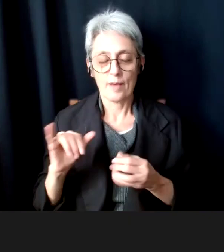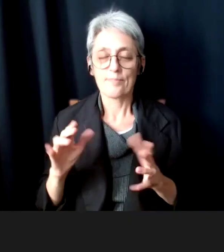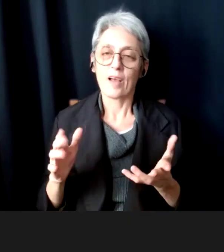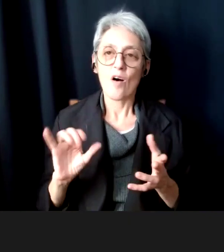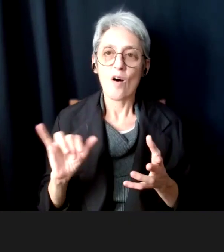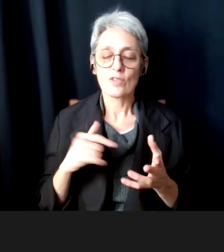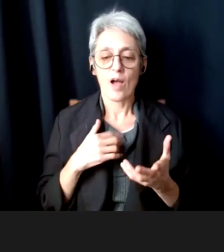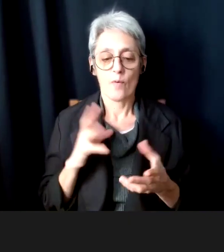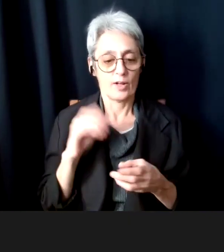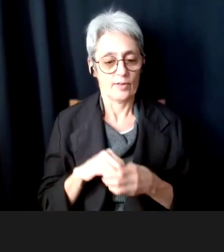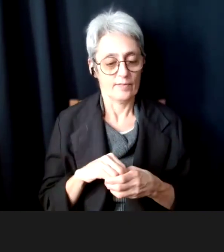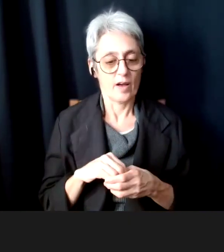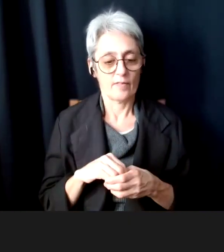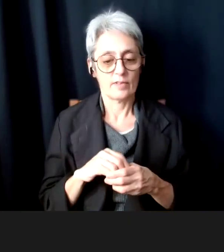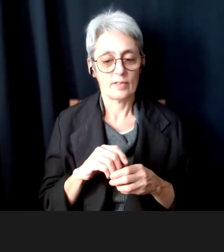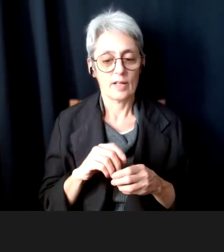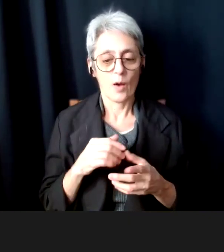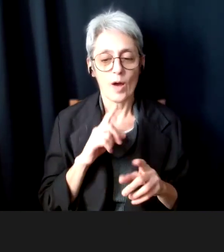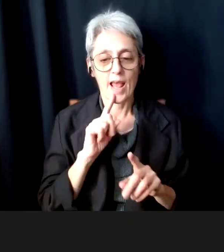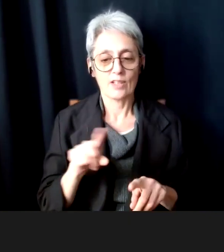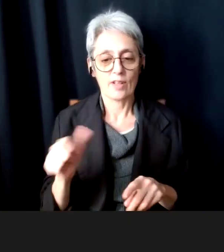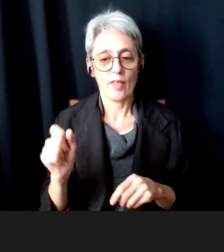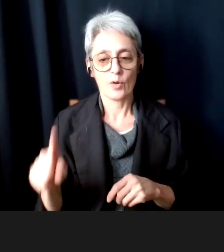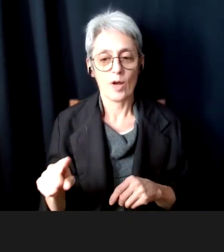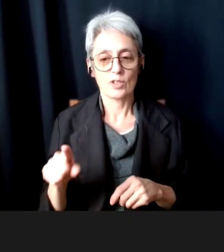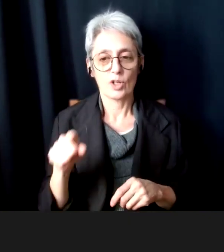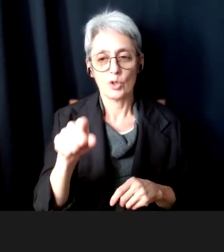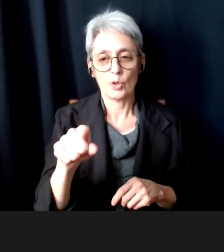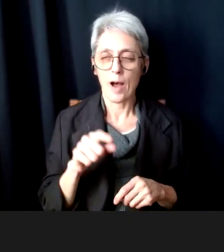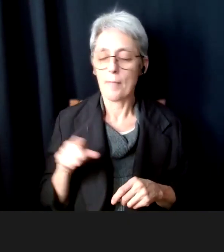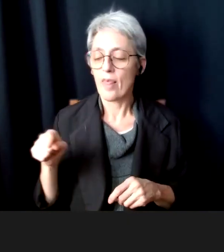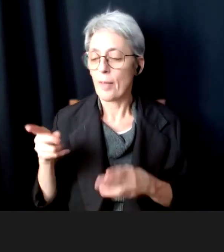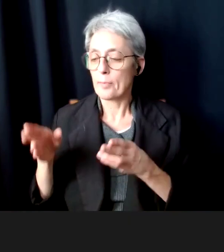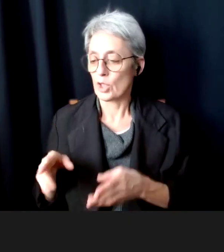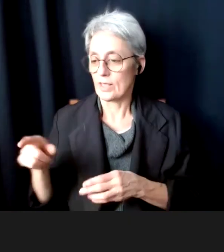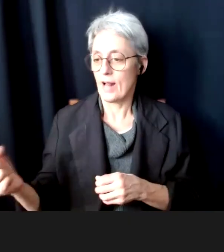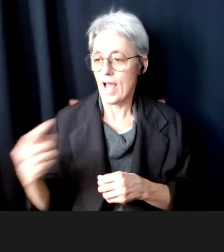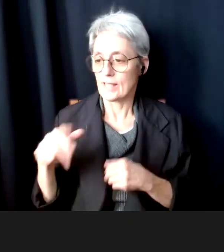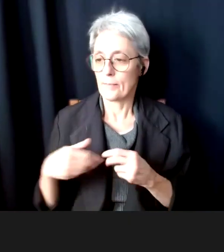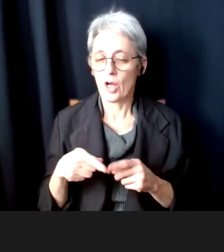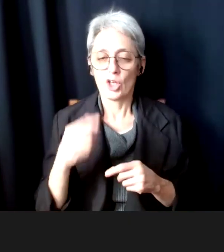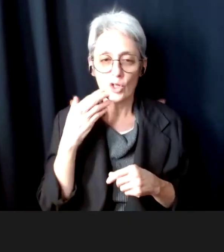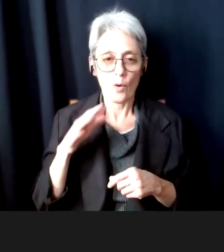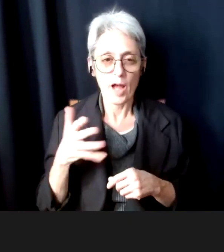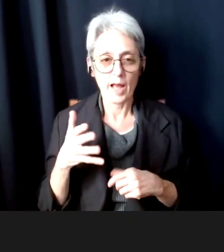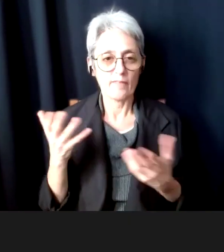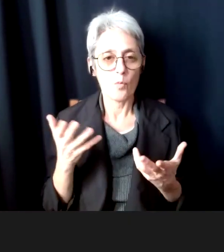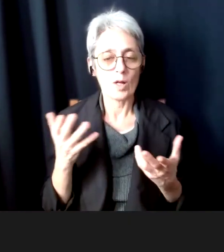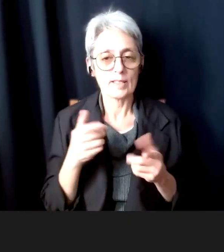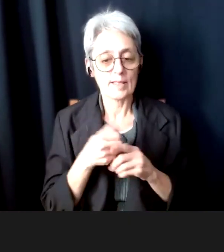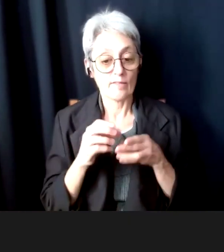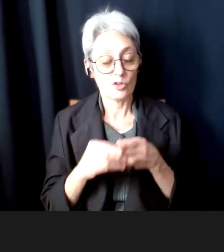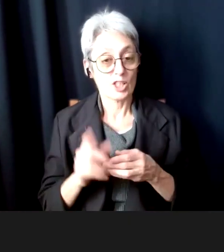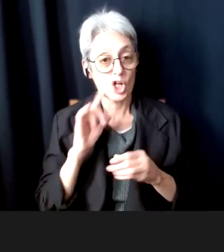jump in on the other question where the person was asking about, kind of what does self-direction look like for individuals